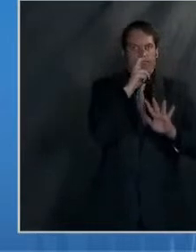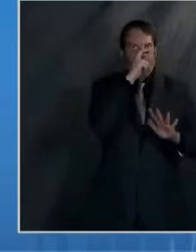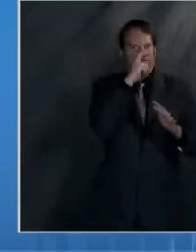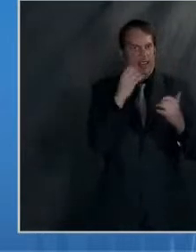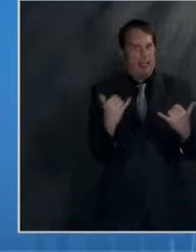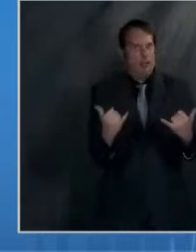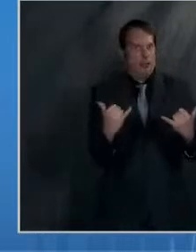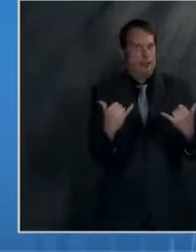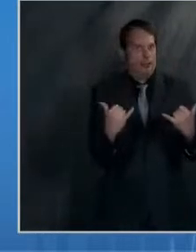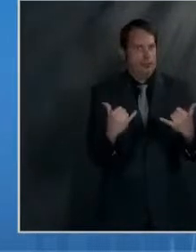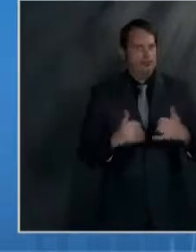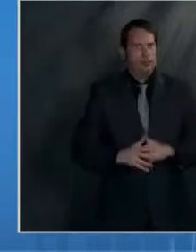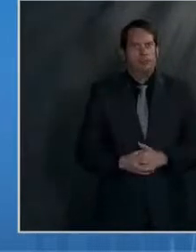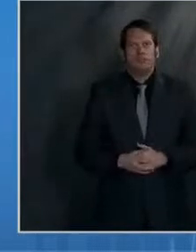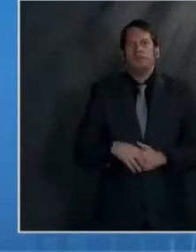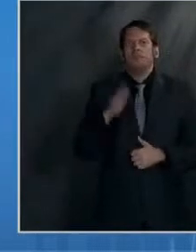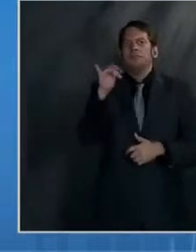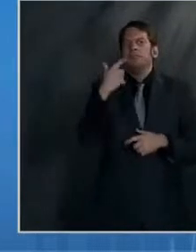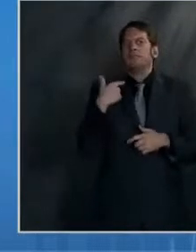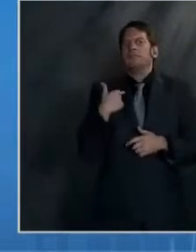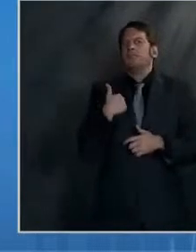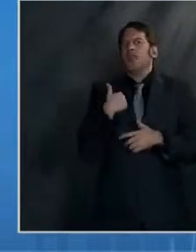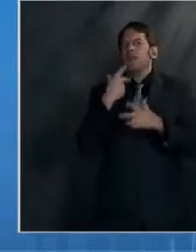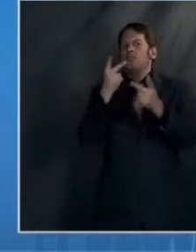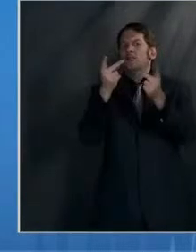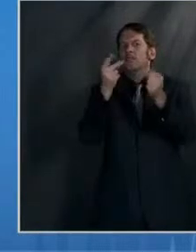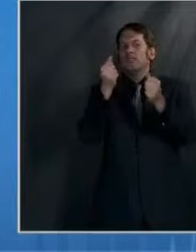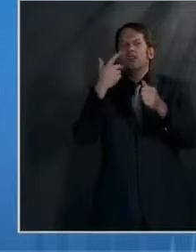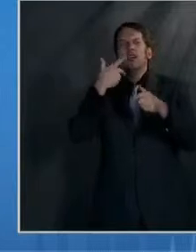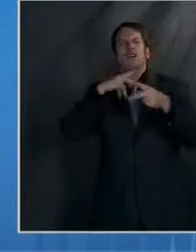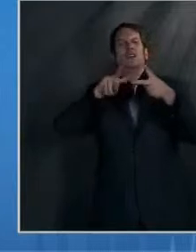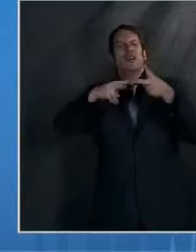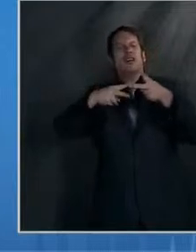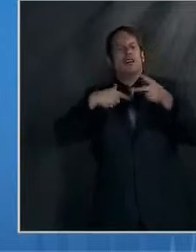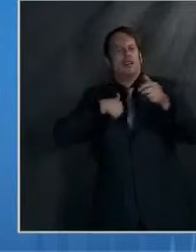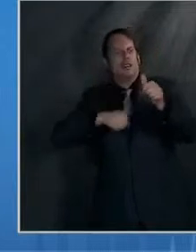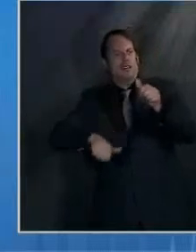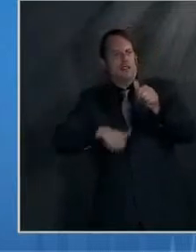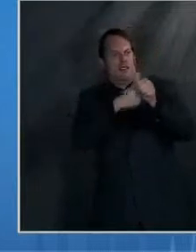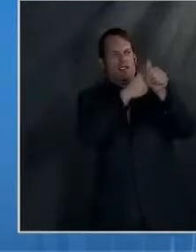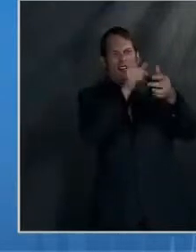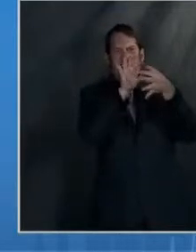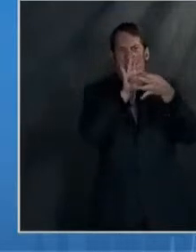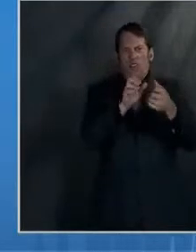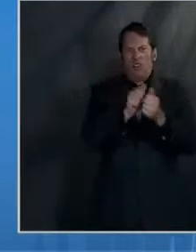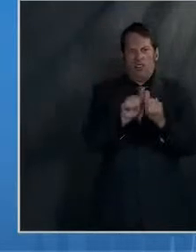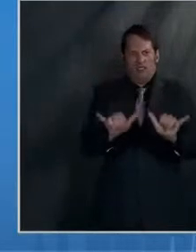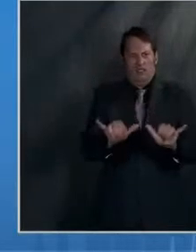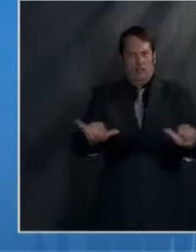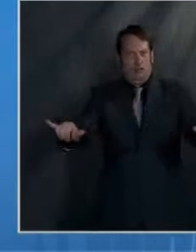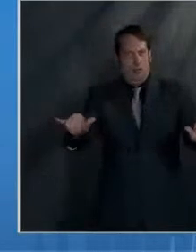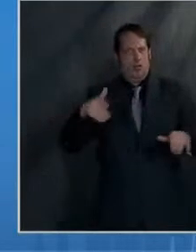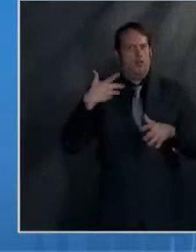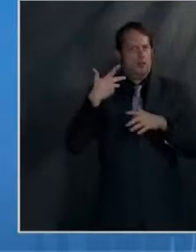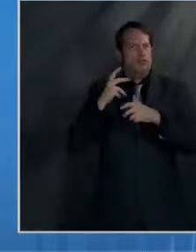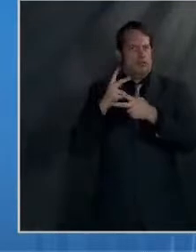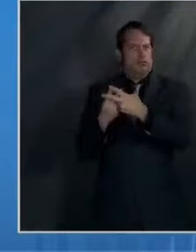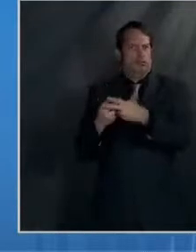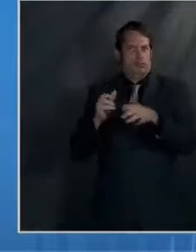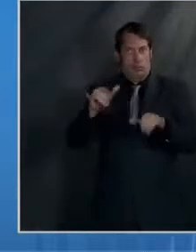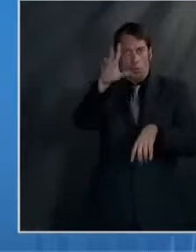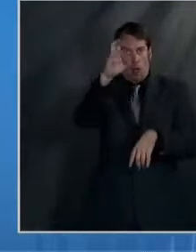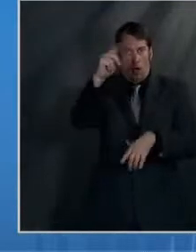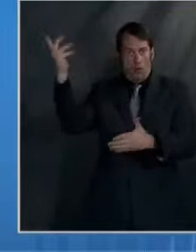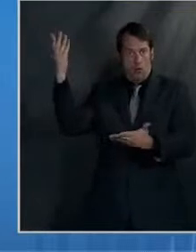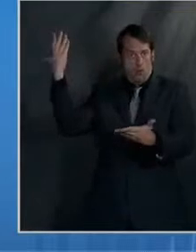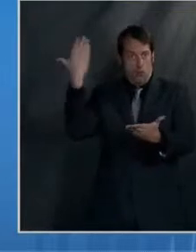You mentioned quarantining after landing in the US. Is that quarantine going to be enforced? And my second